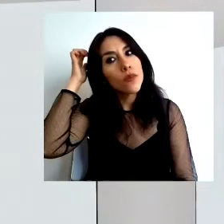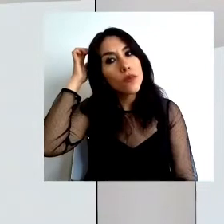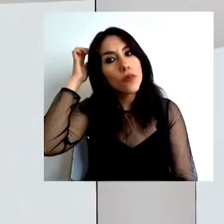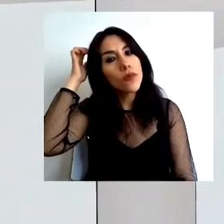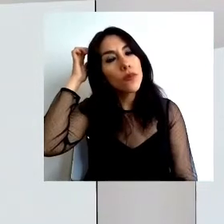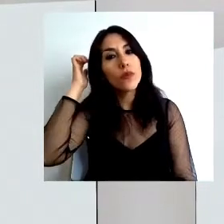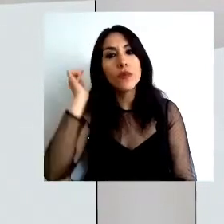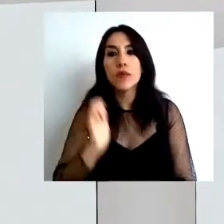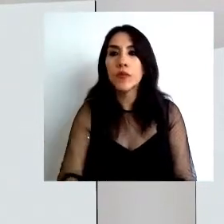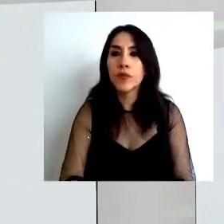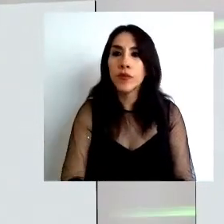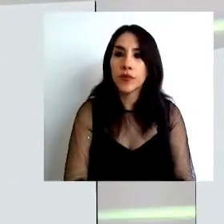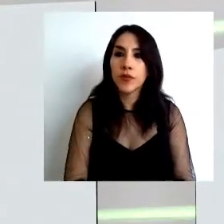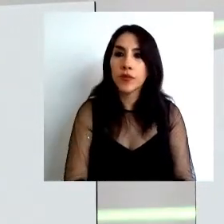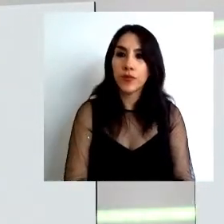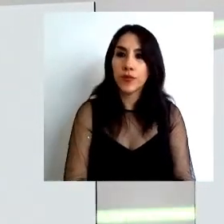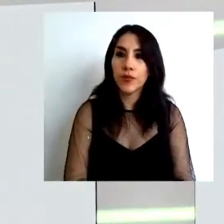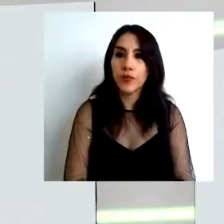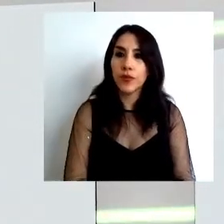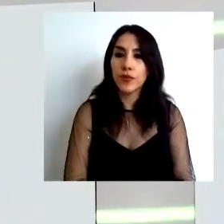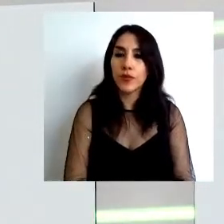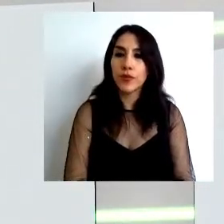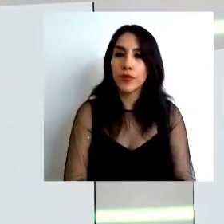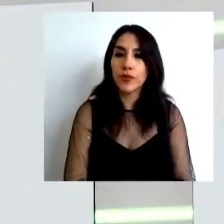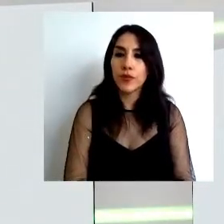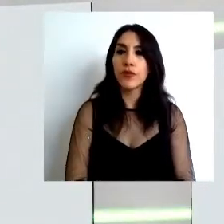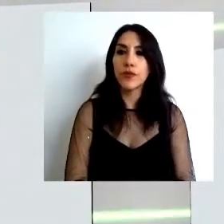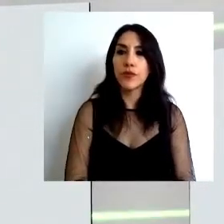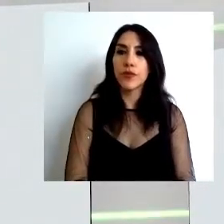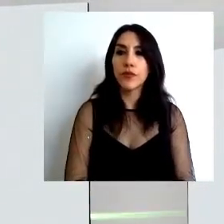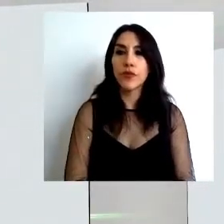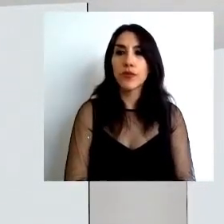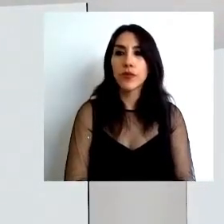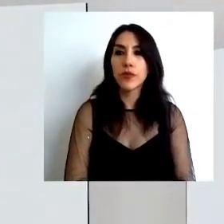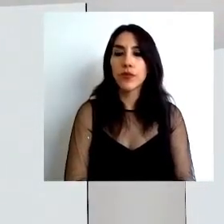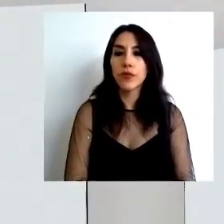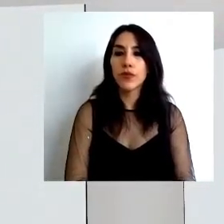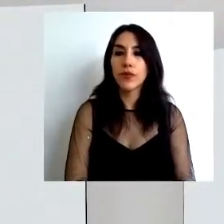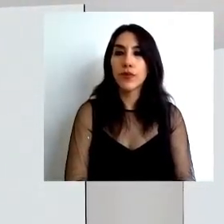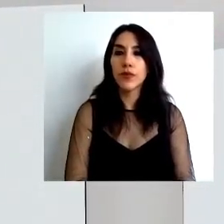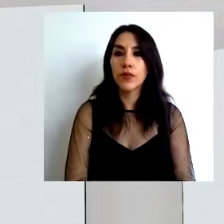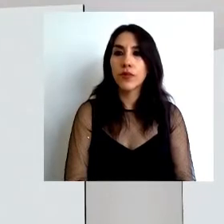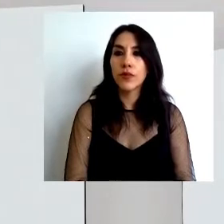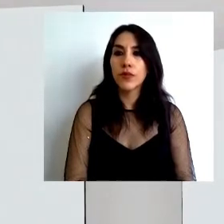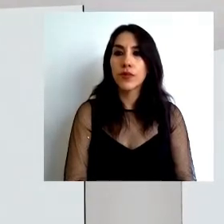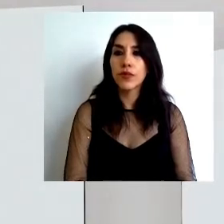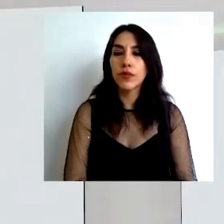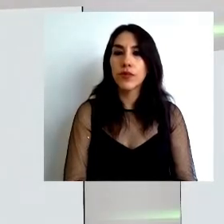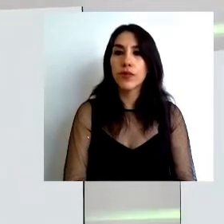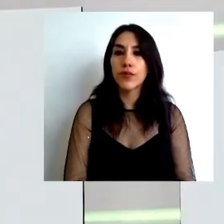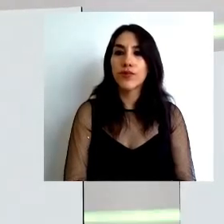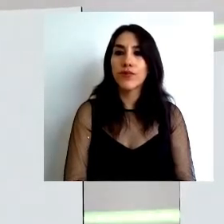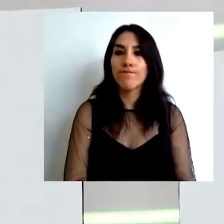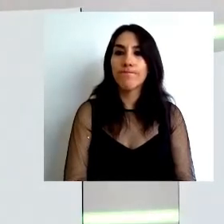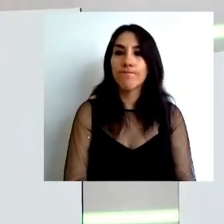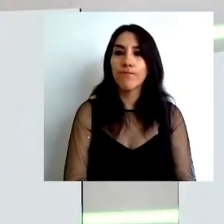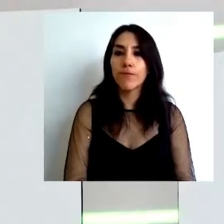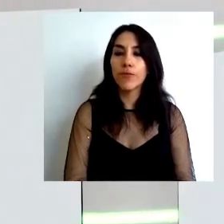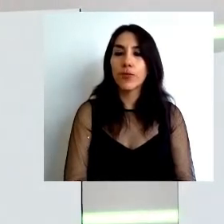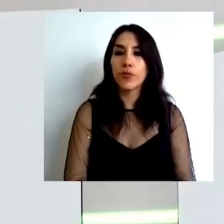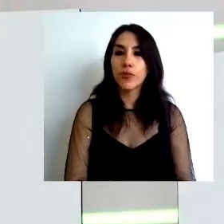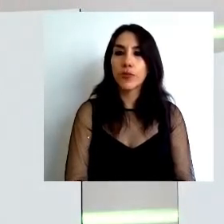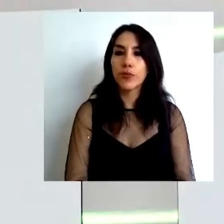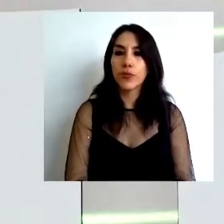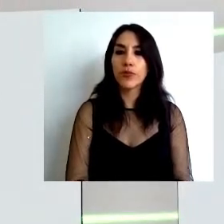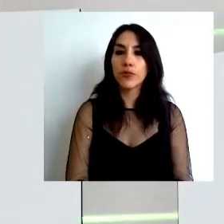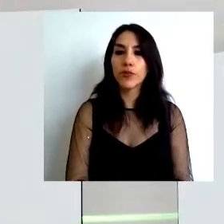impact. In the session, we will be discussing what scaling means, why does it matter,